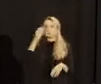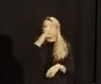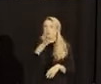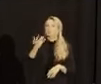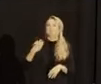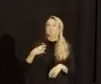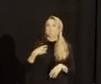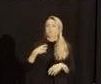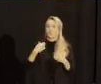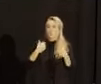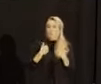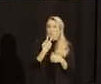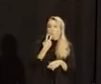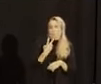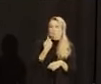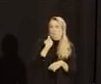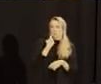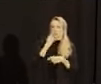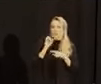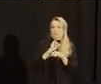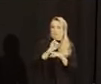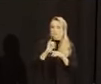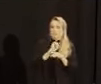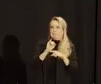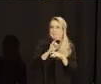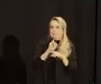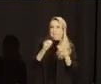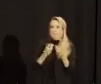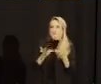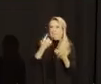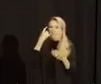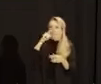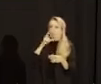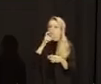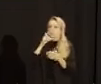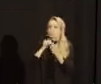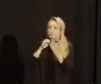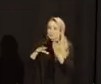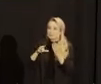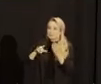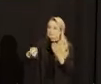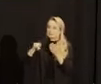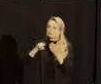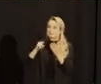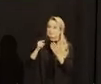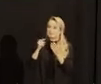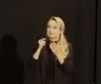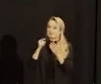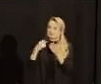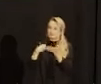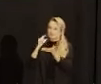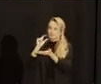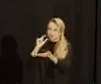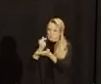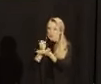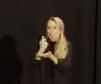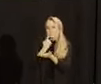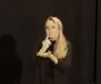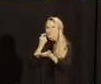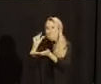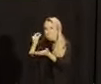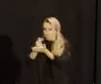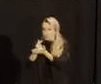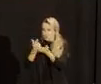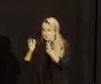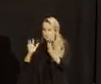students and recent graduates with disabilities. I want to note that you can be a student or a recent graduate at any age